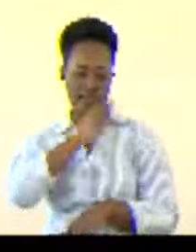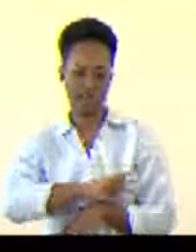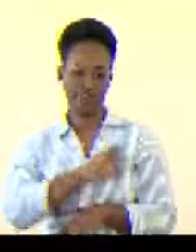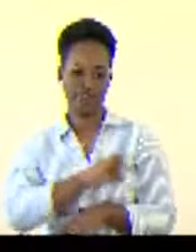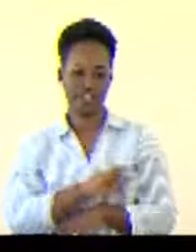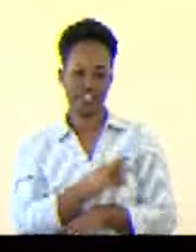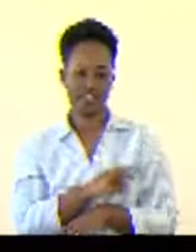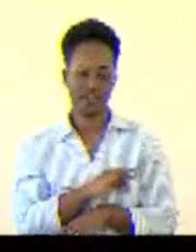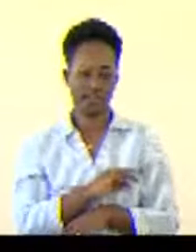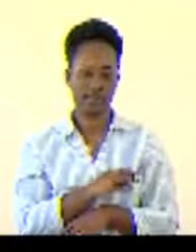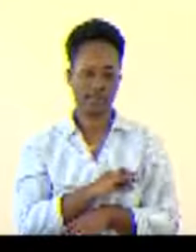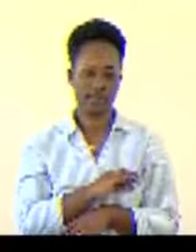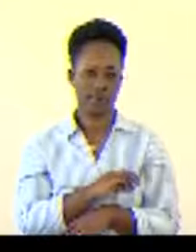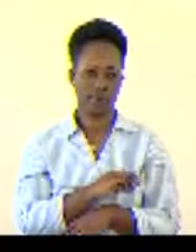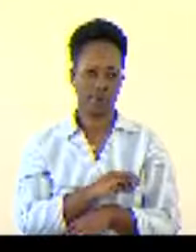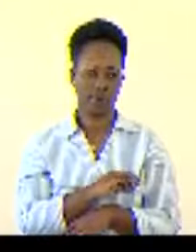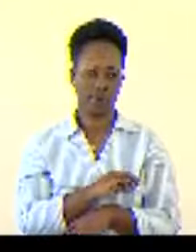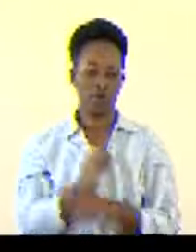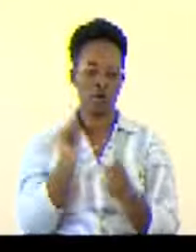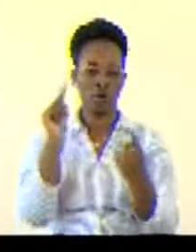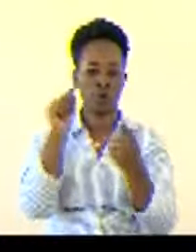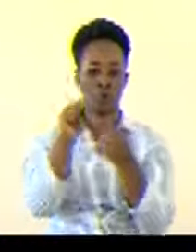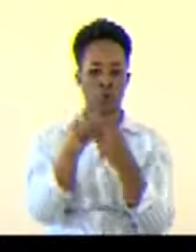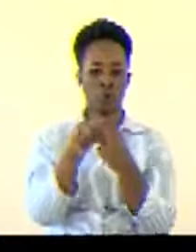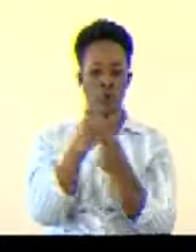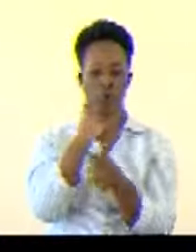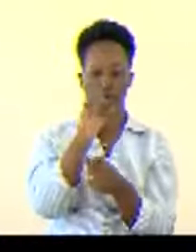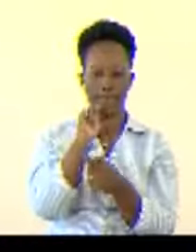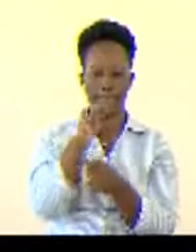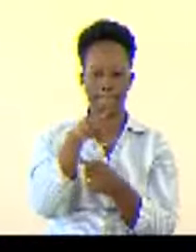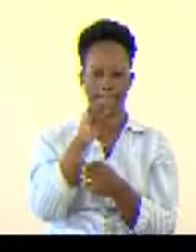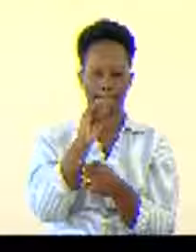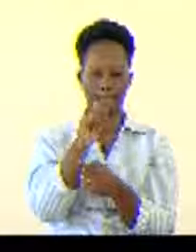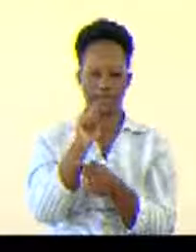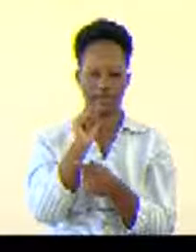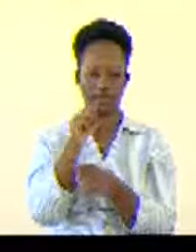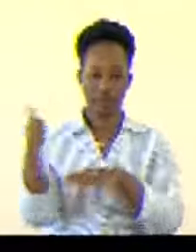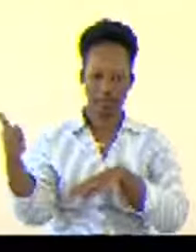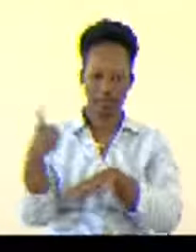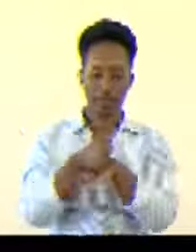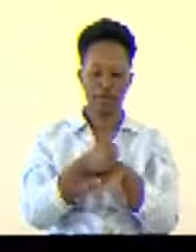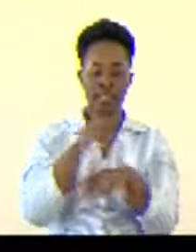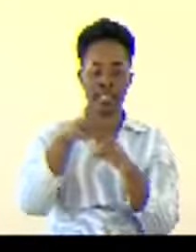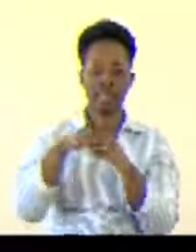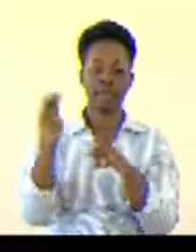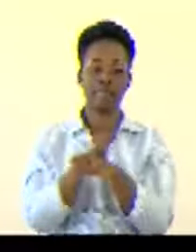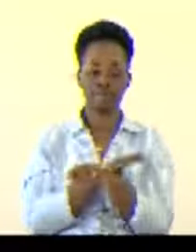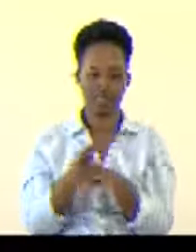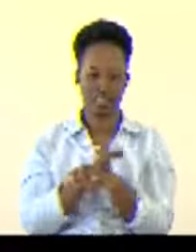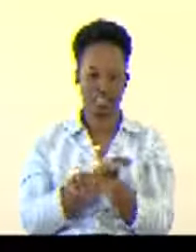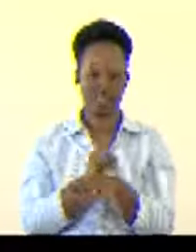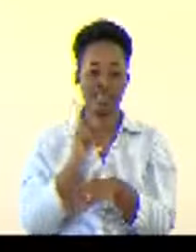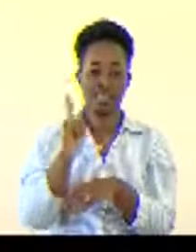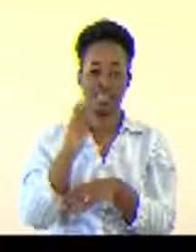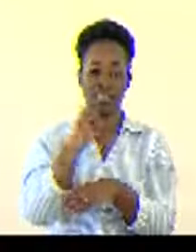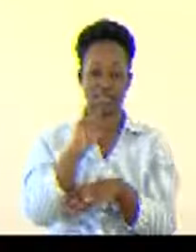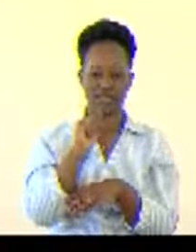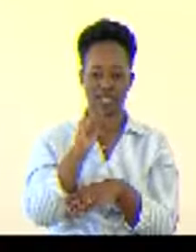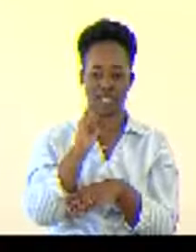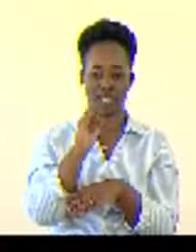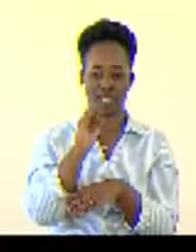the ratio of net profit to capital employed or invested in the business. So in this ratio, we examine how